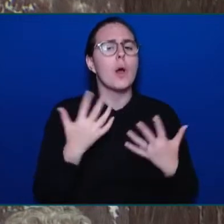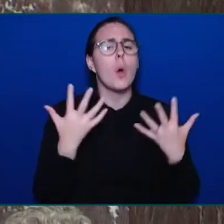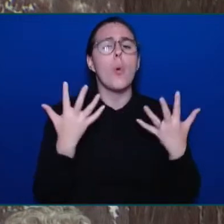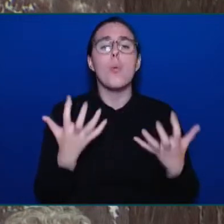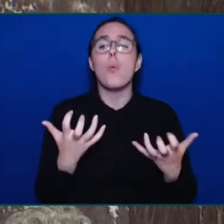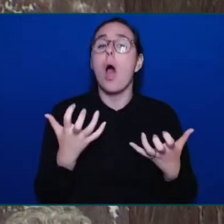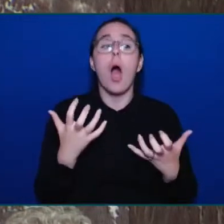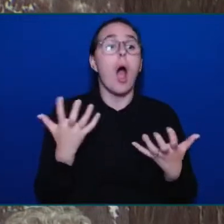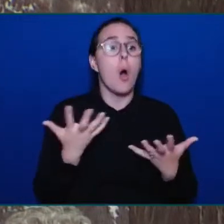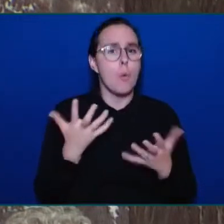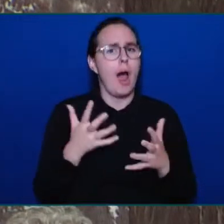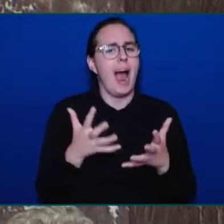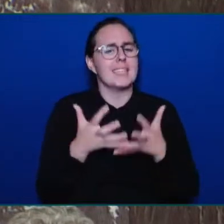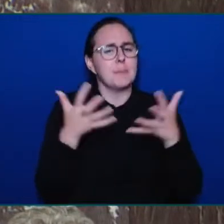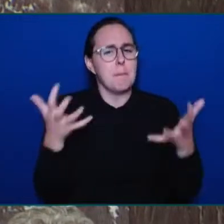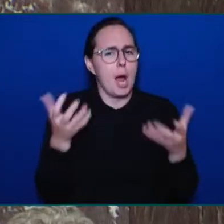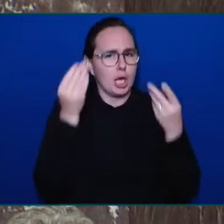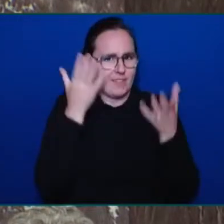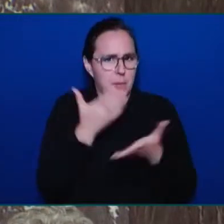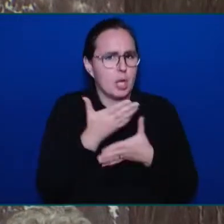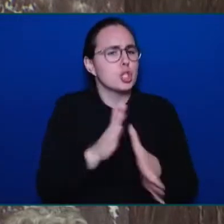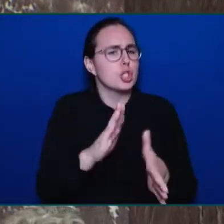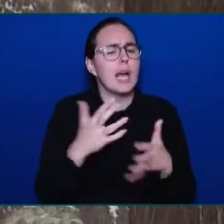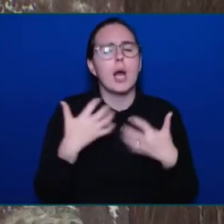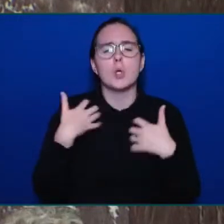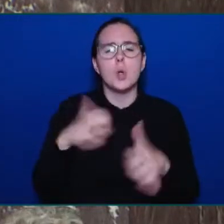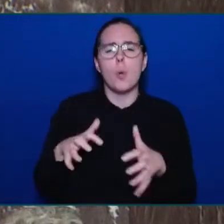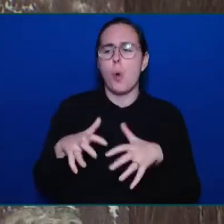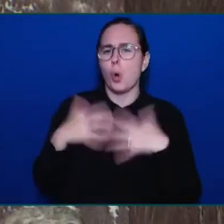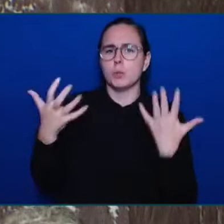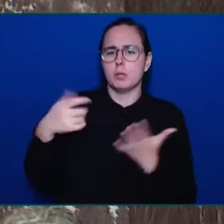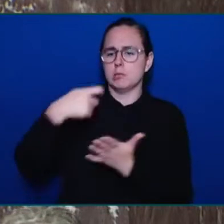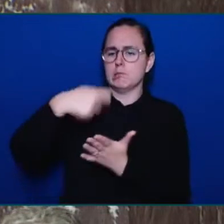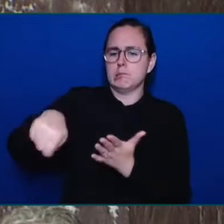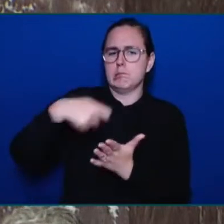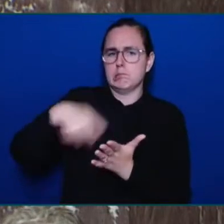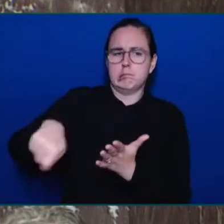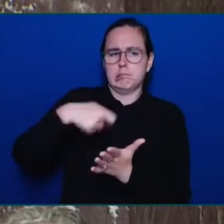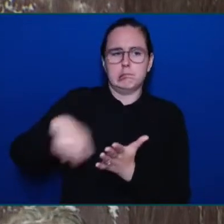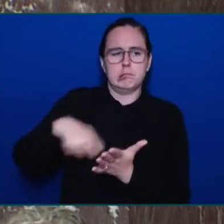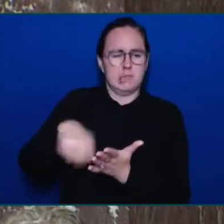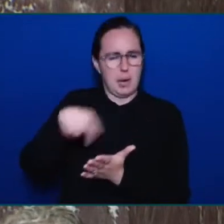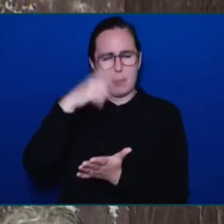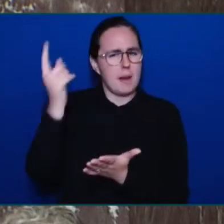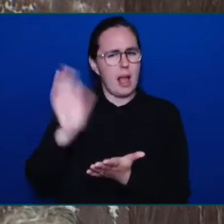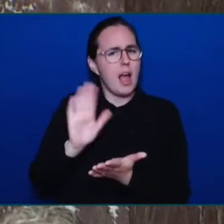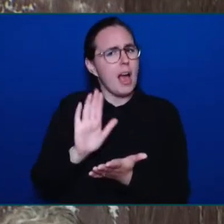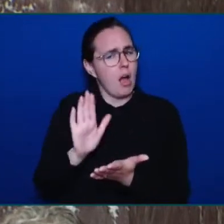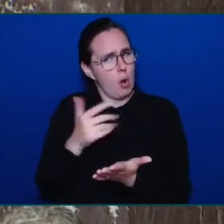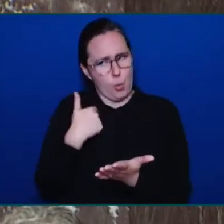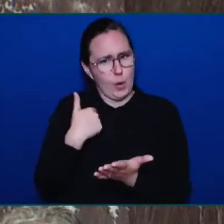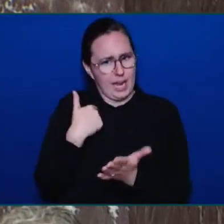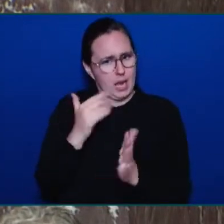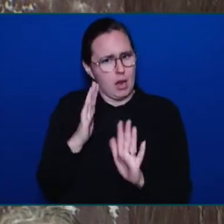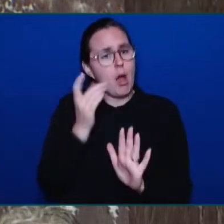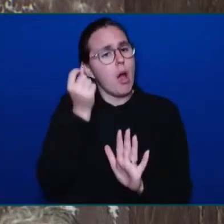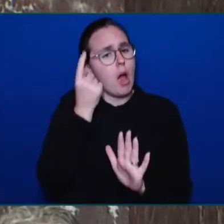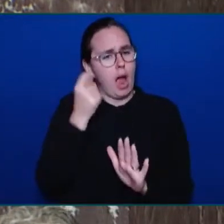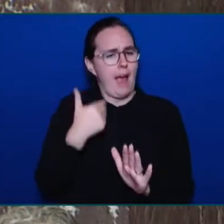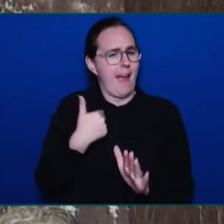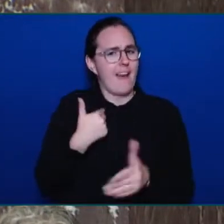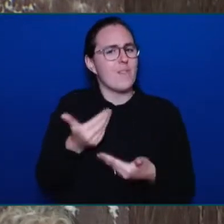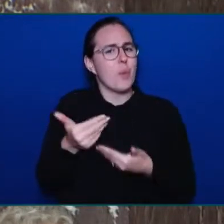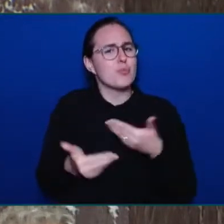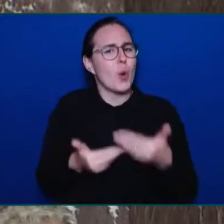public interest. Right now, we are following the process that needs to be followed, which is notifying any